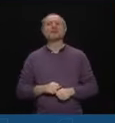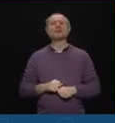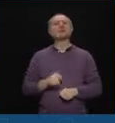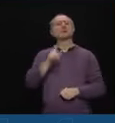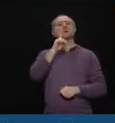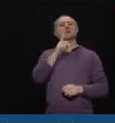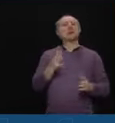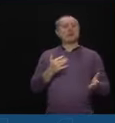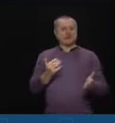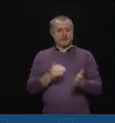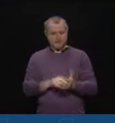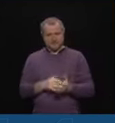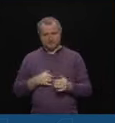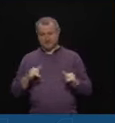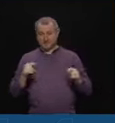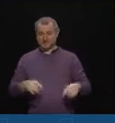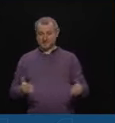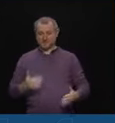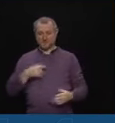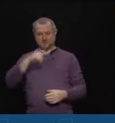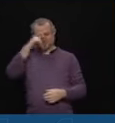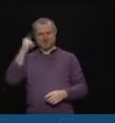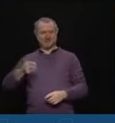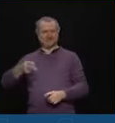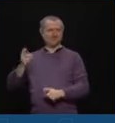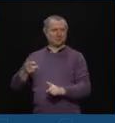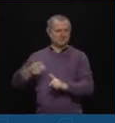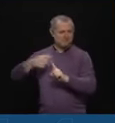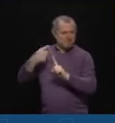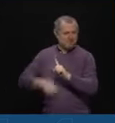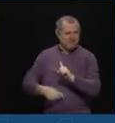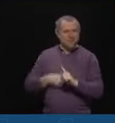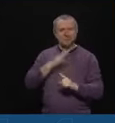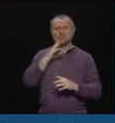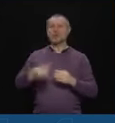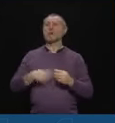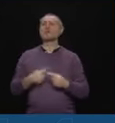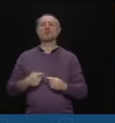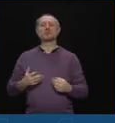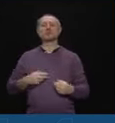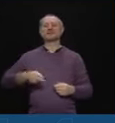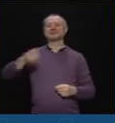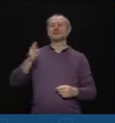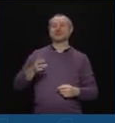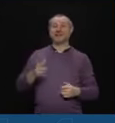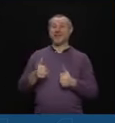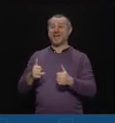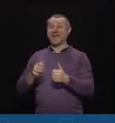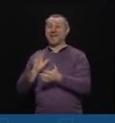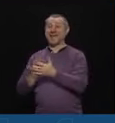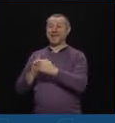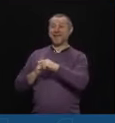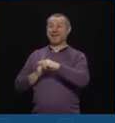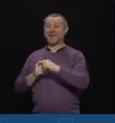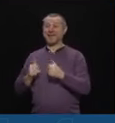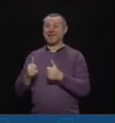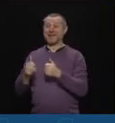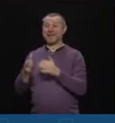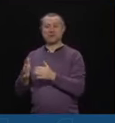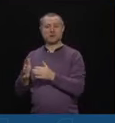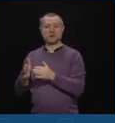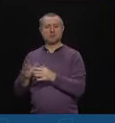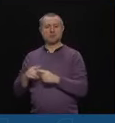Month. We are talking about there's the positive history, and then there's the history that no one wanted to look at,